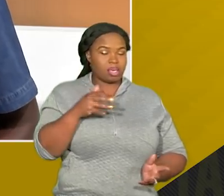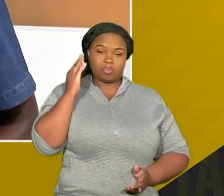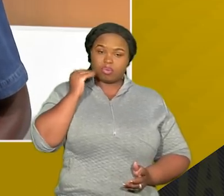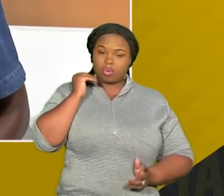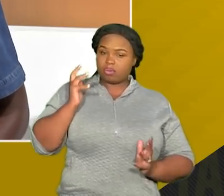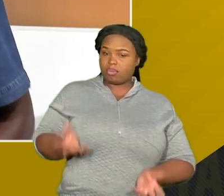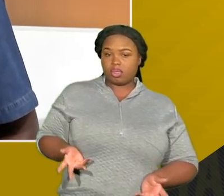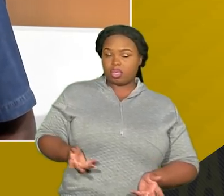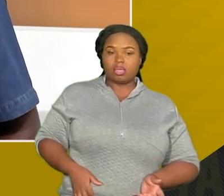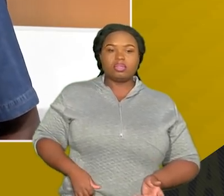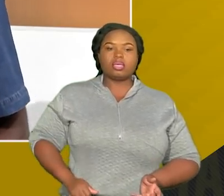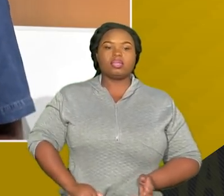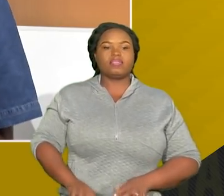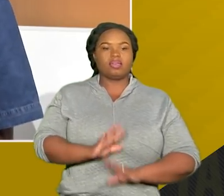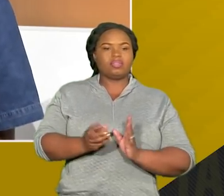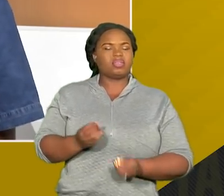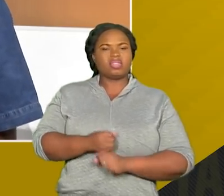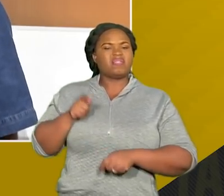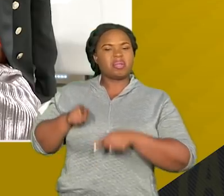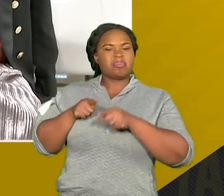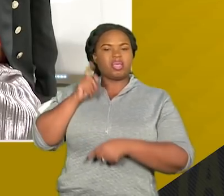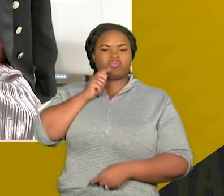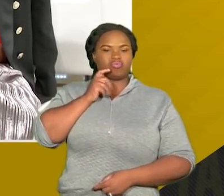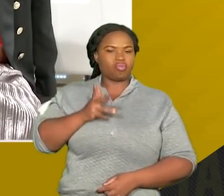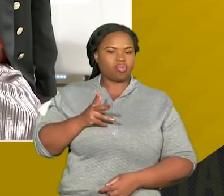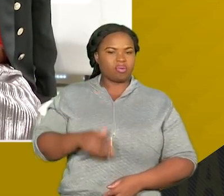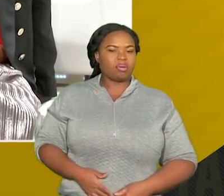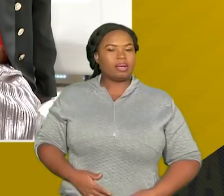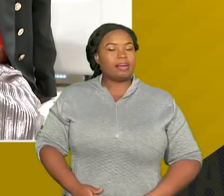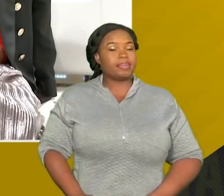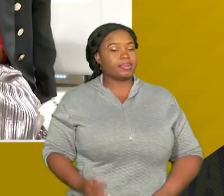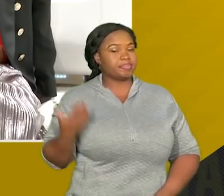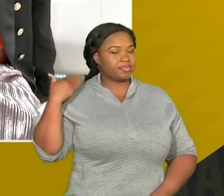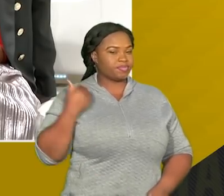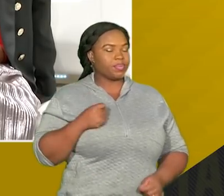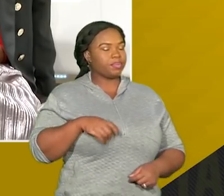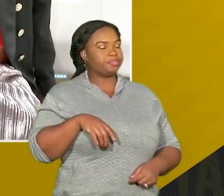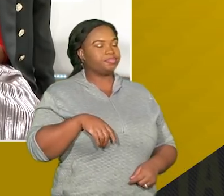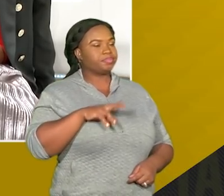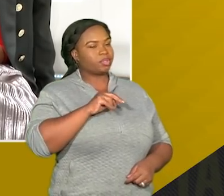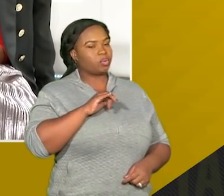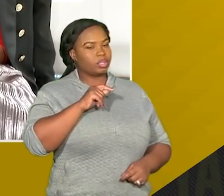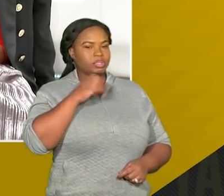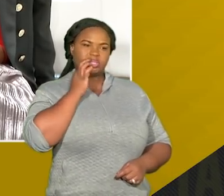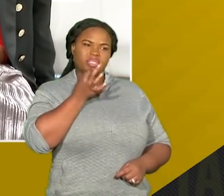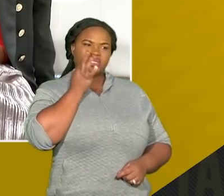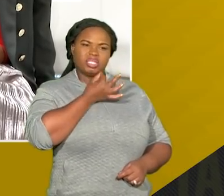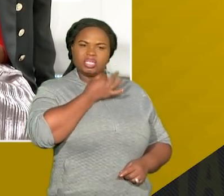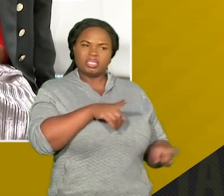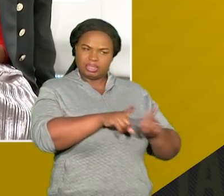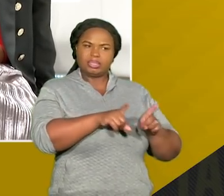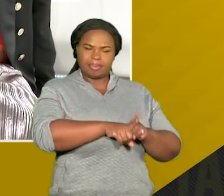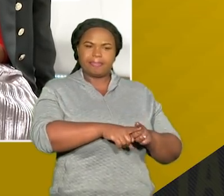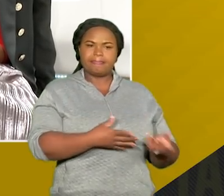how come, you know, bona, when things go wrong, they never blame them? I think at some point, Nicolette, wayibalula indaba ukuthi na babelungu